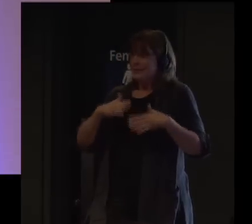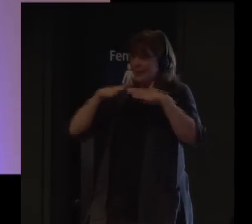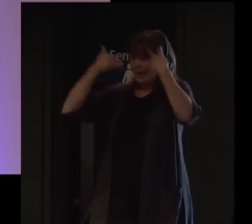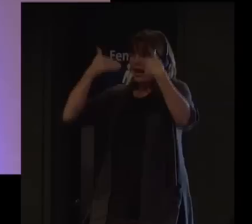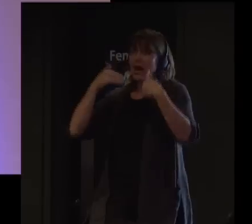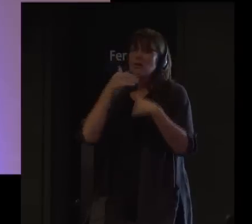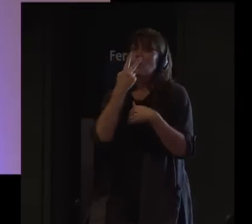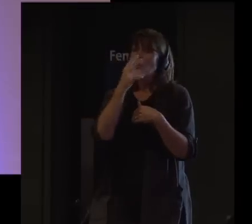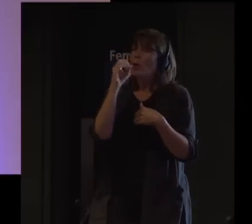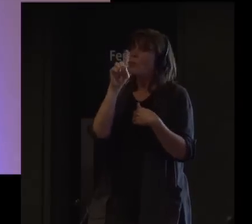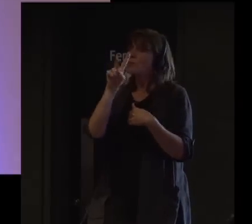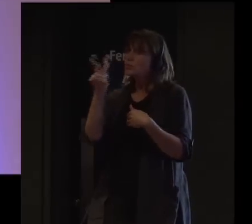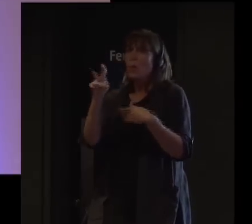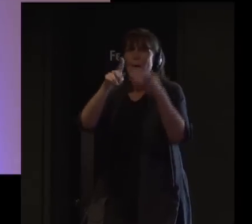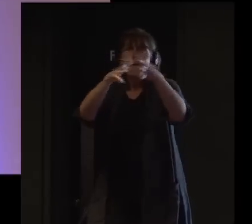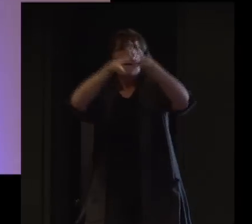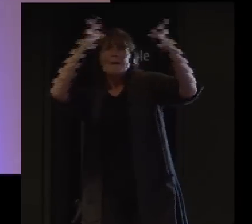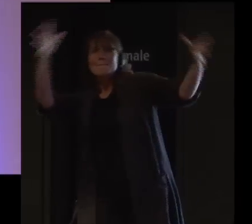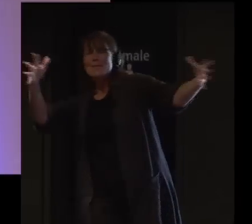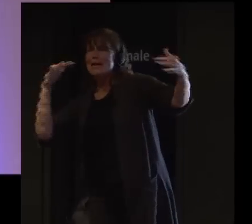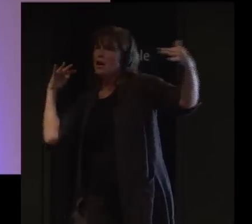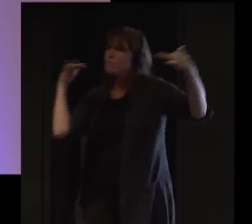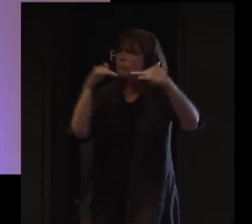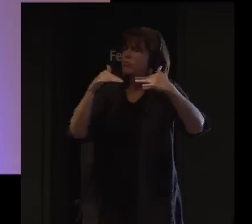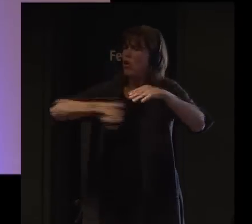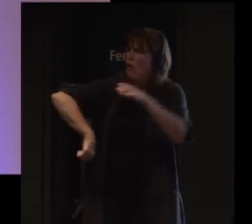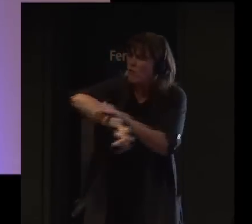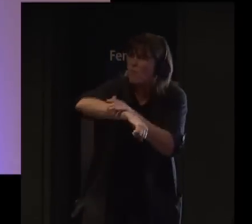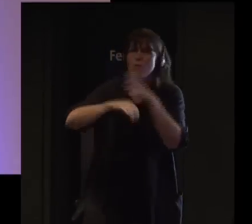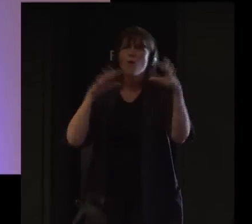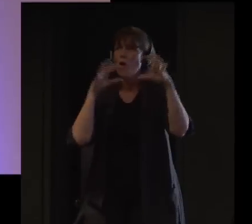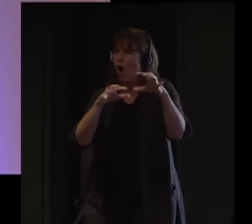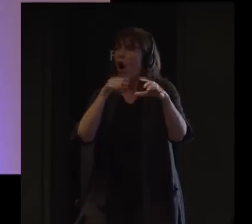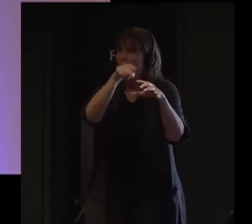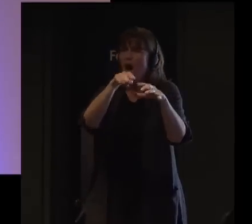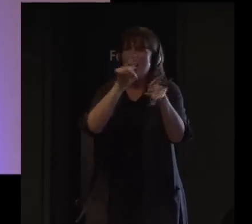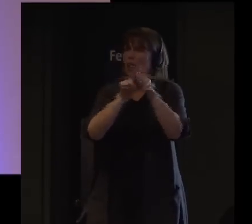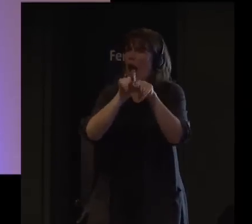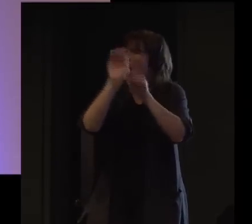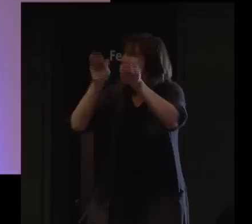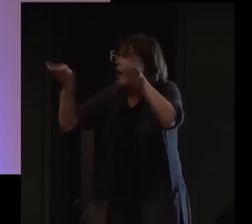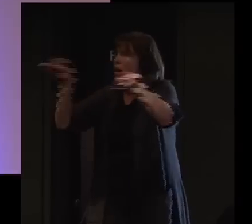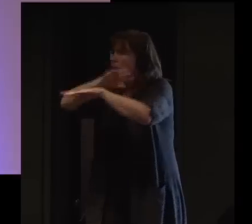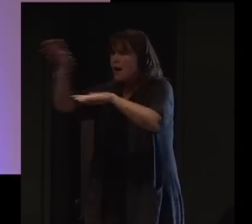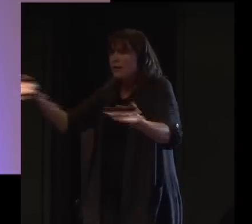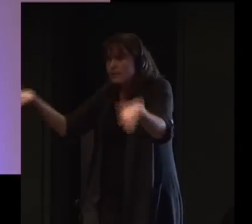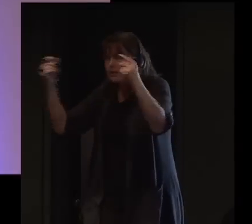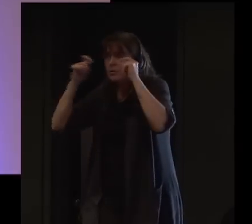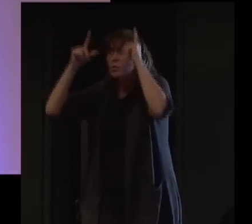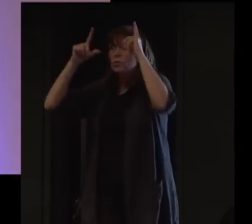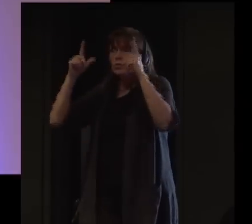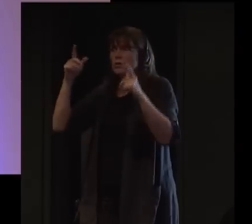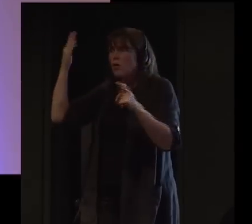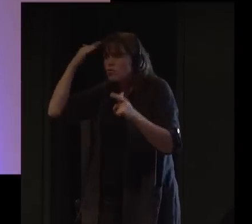we used those big events as well to raise awareness not only from the mainstream